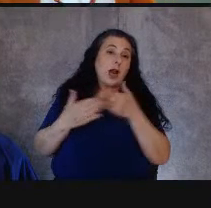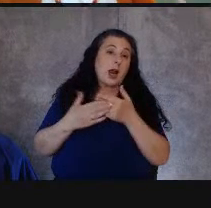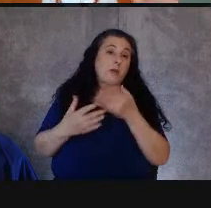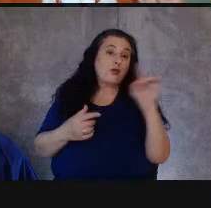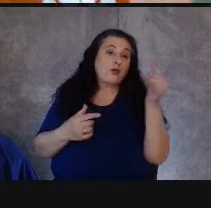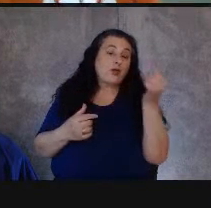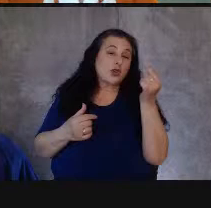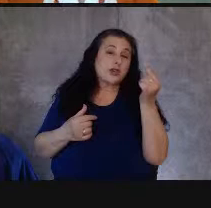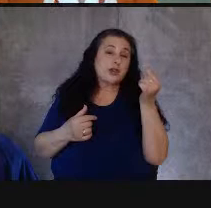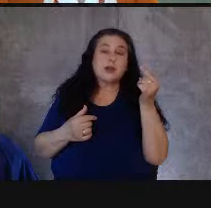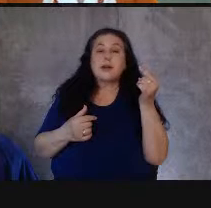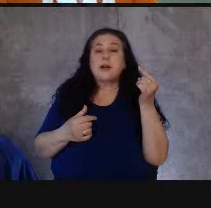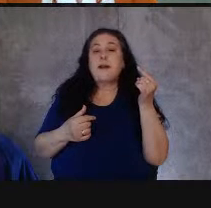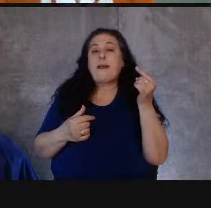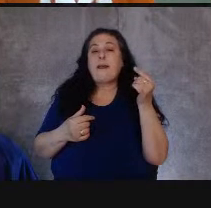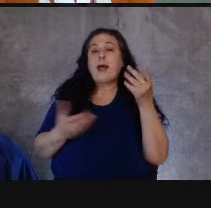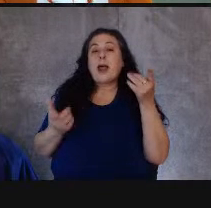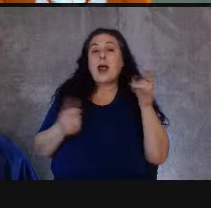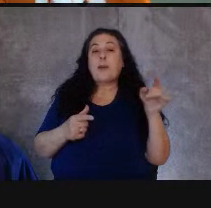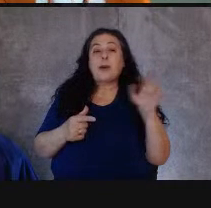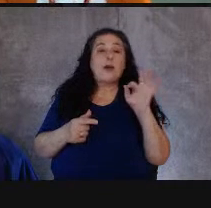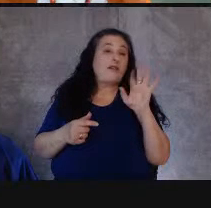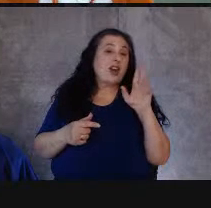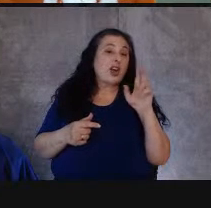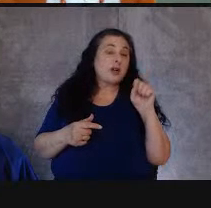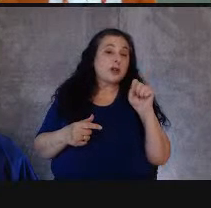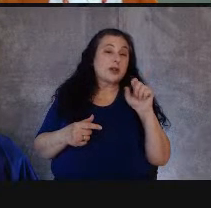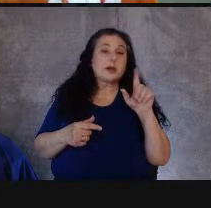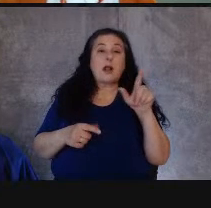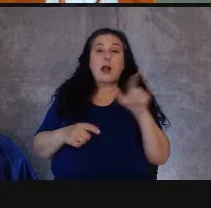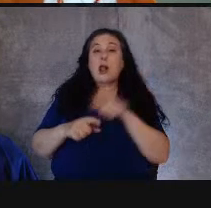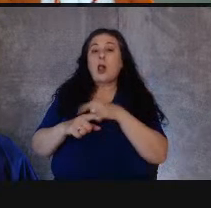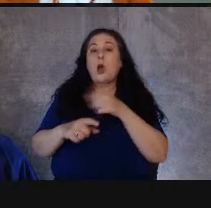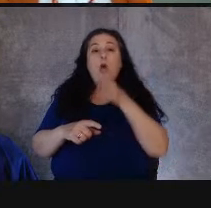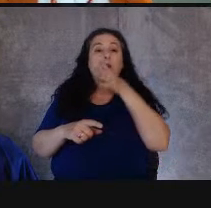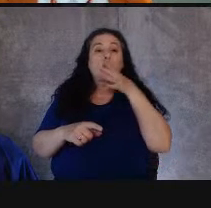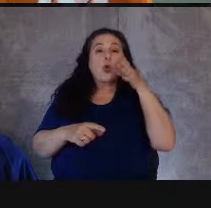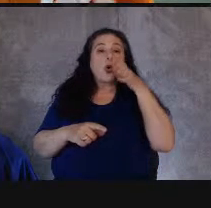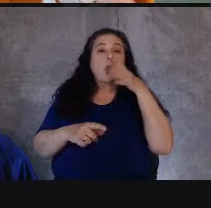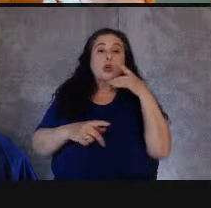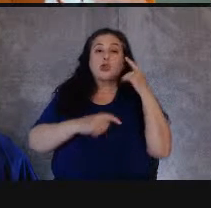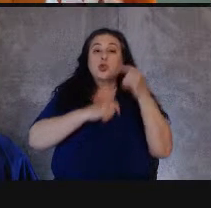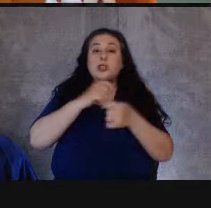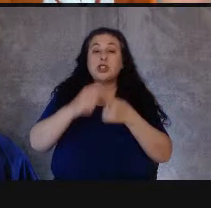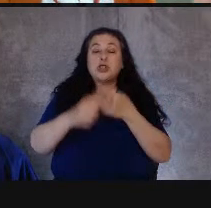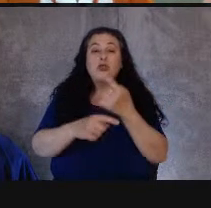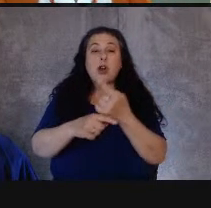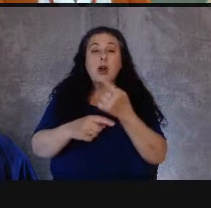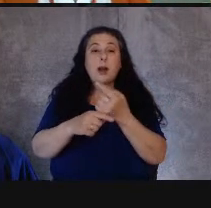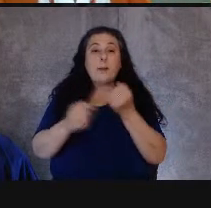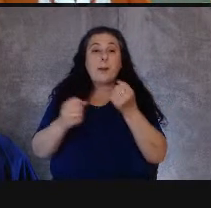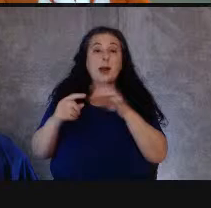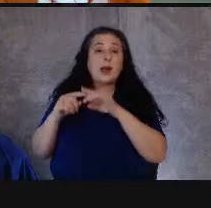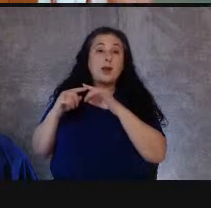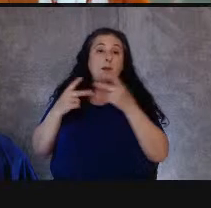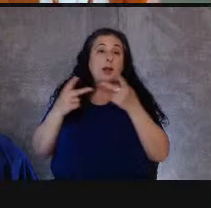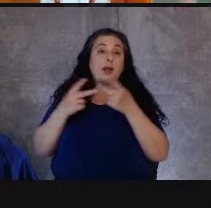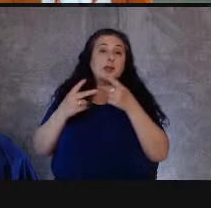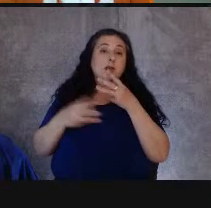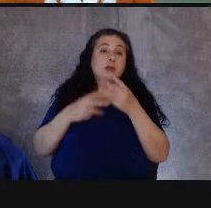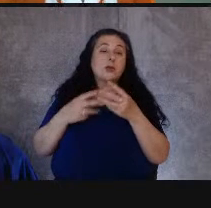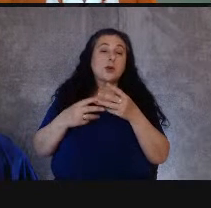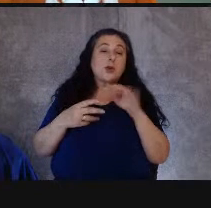was something that would take place at fairs. That was a long rural tradition, right? In many places in the world, right?